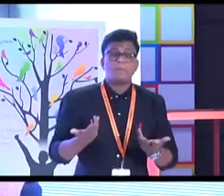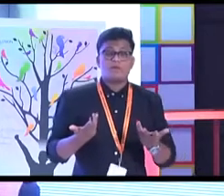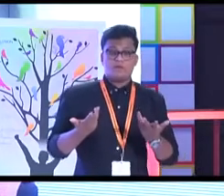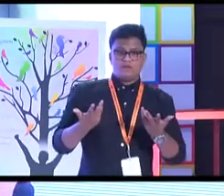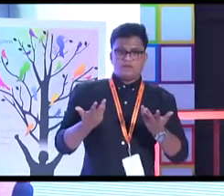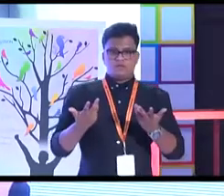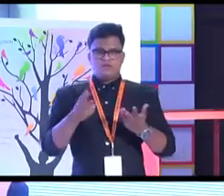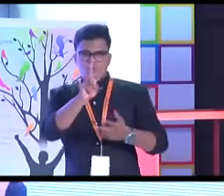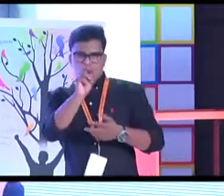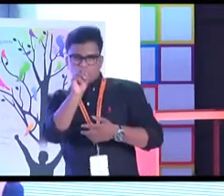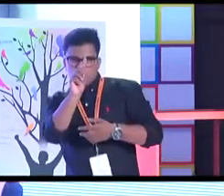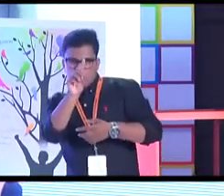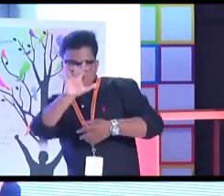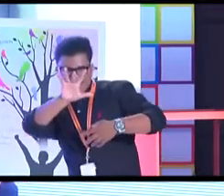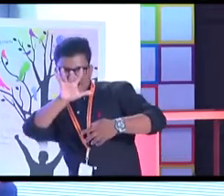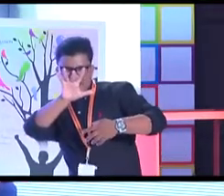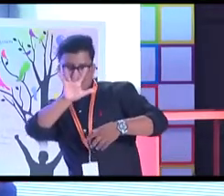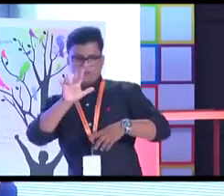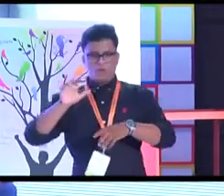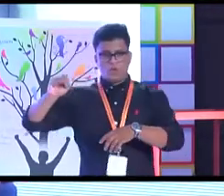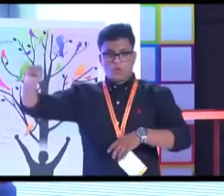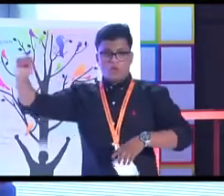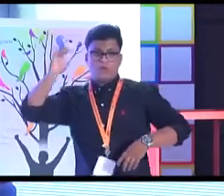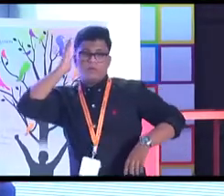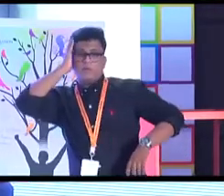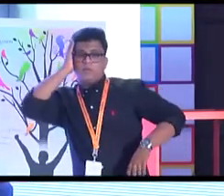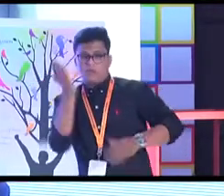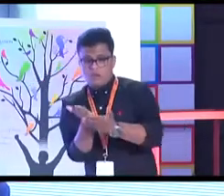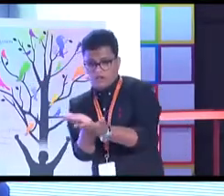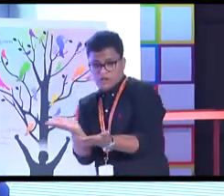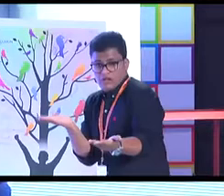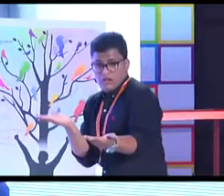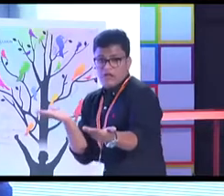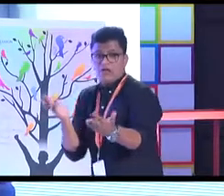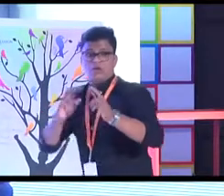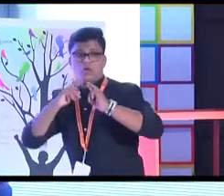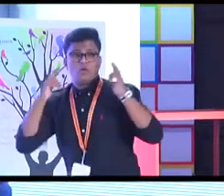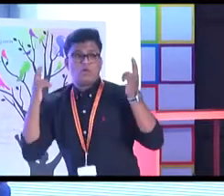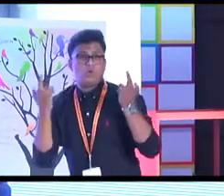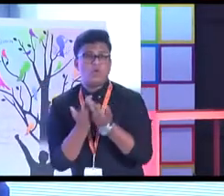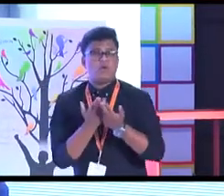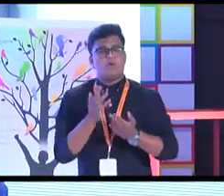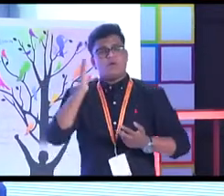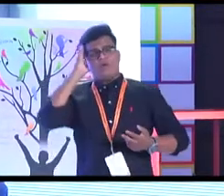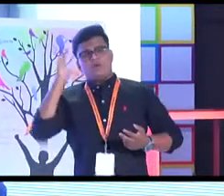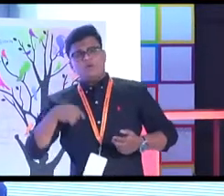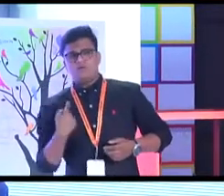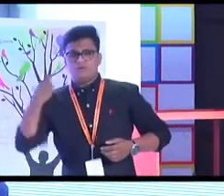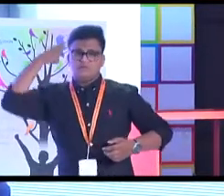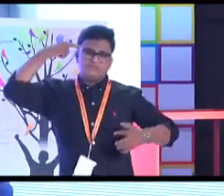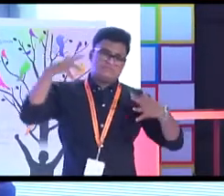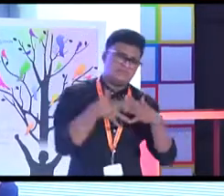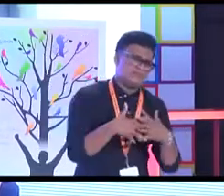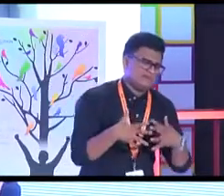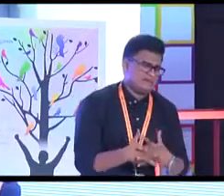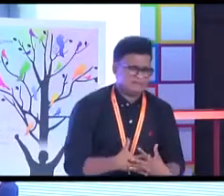to a small bed and a small room because I could not move myself an inch. I used to be depressed all the time because I had